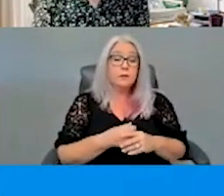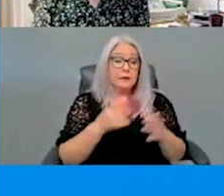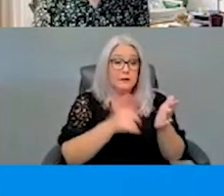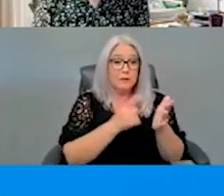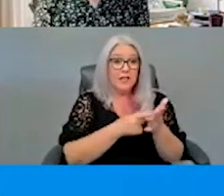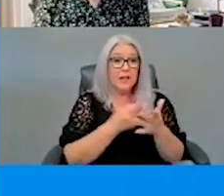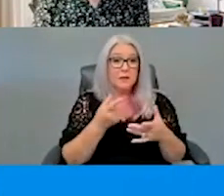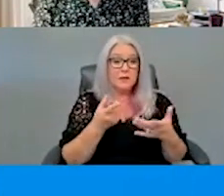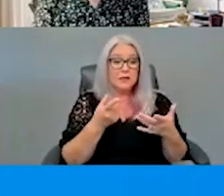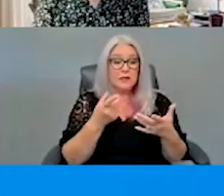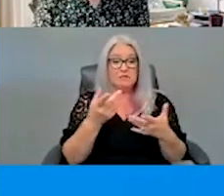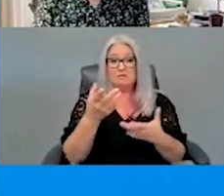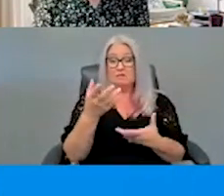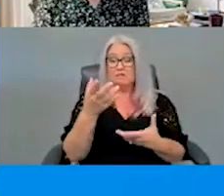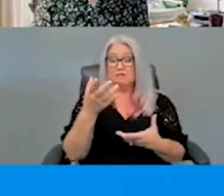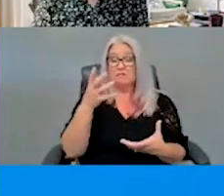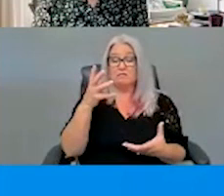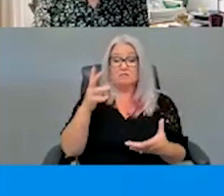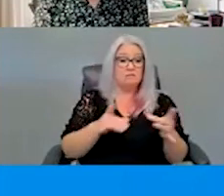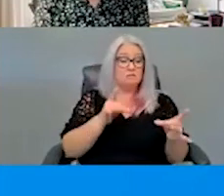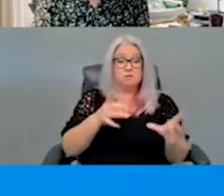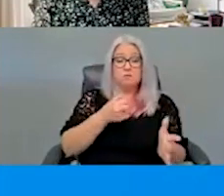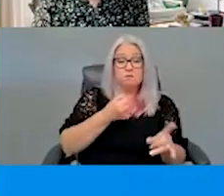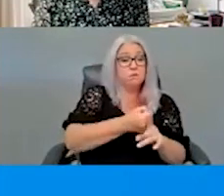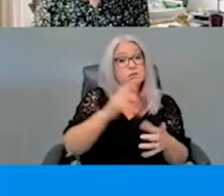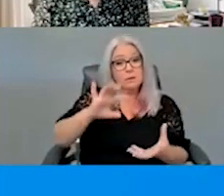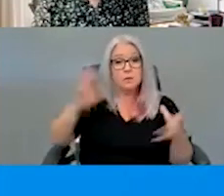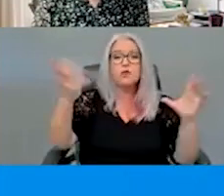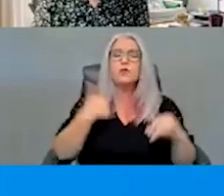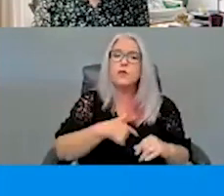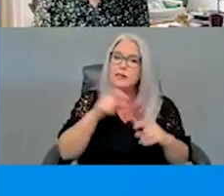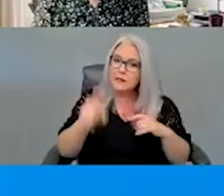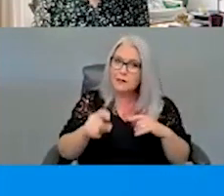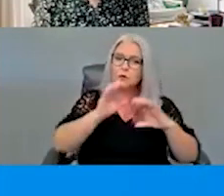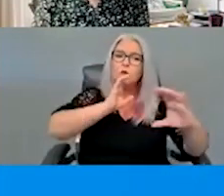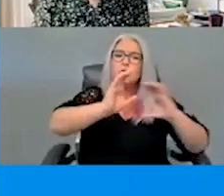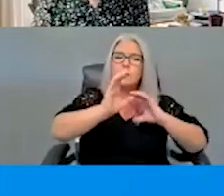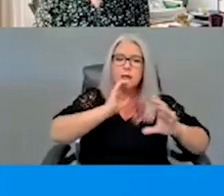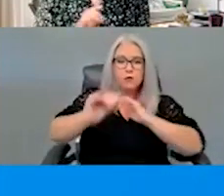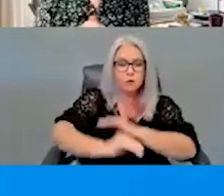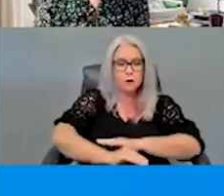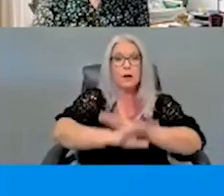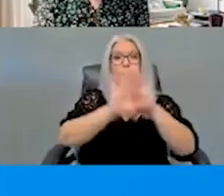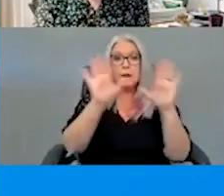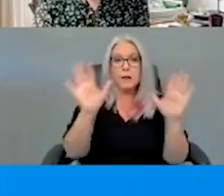and disaster, we need our communication to be clear. And we need to have kind of this